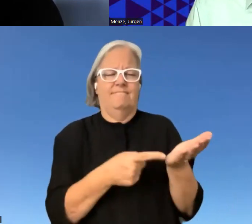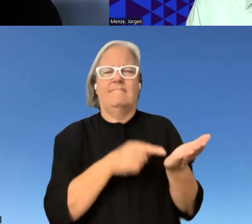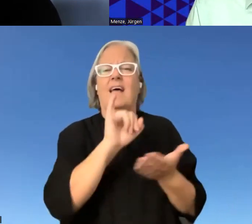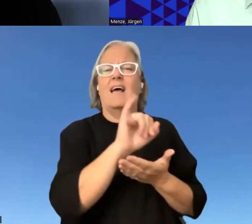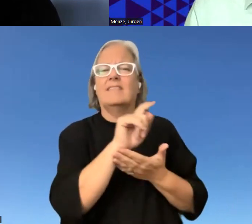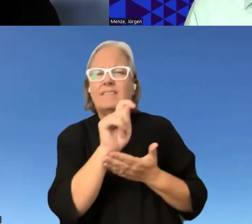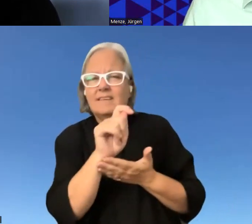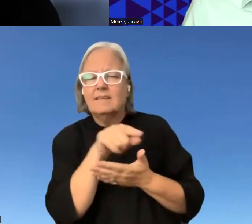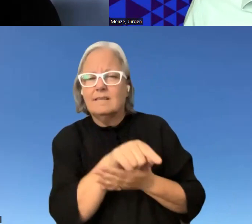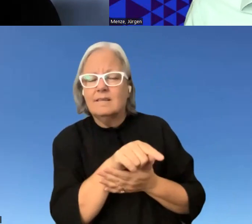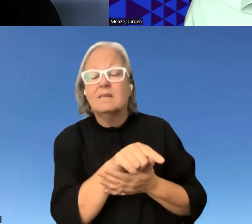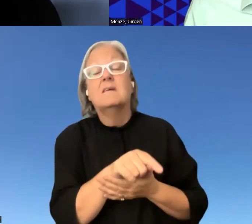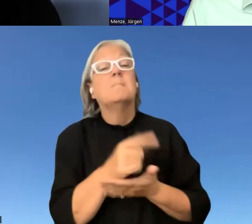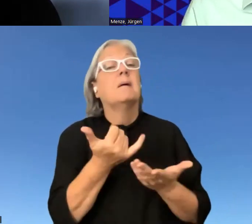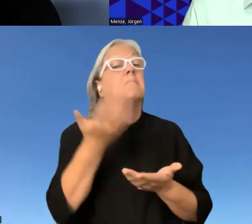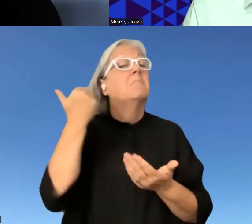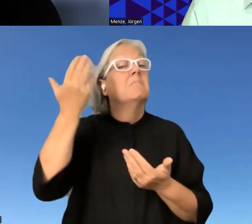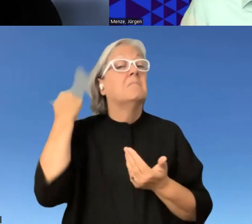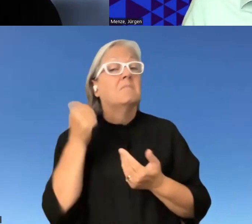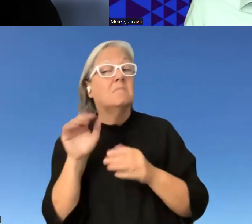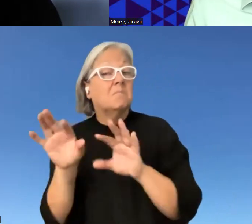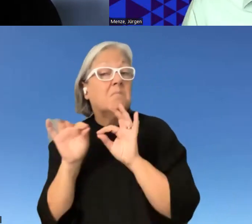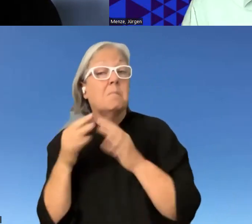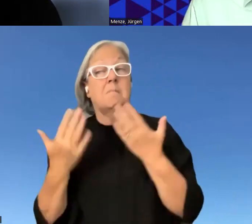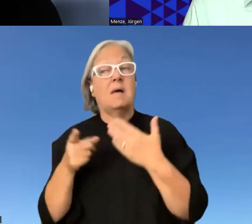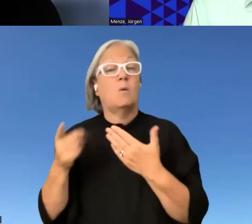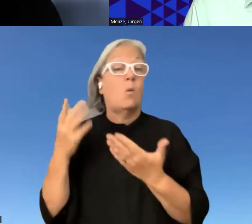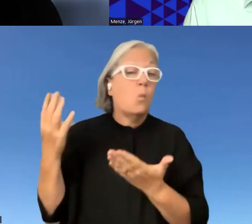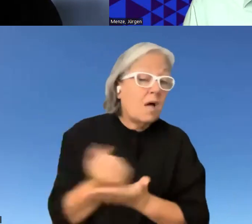in the past and maybe even won an award, like Atos,